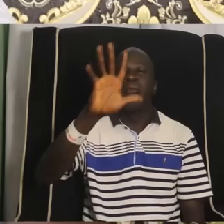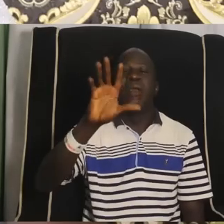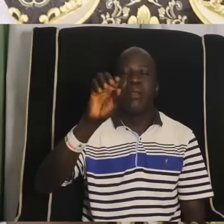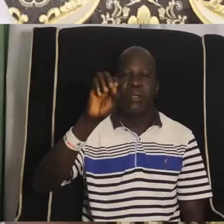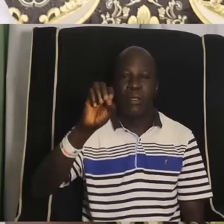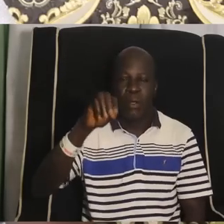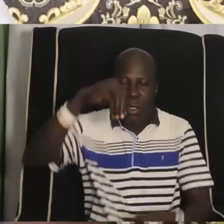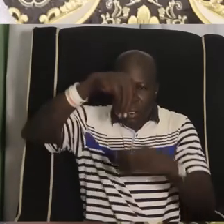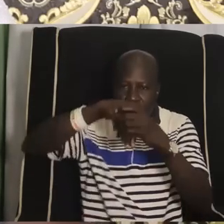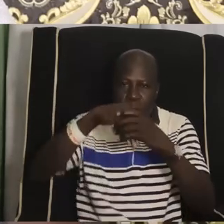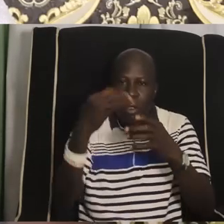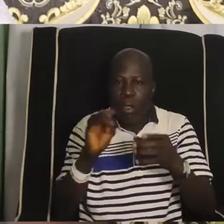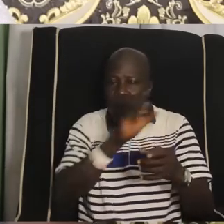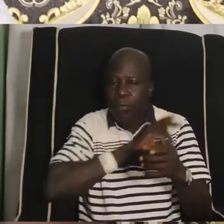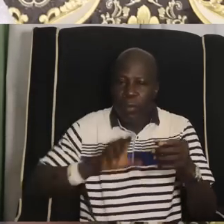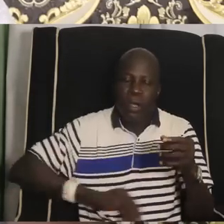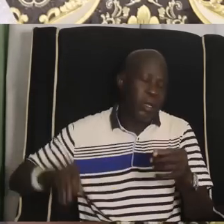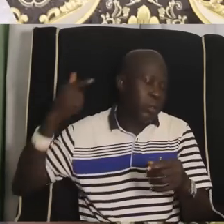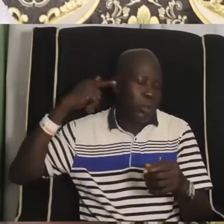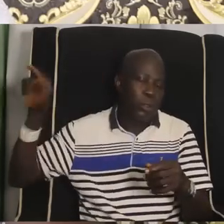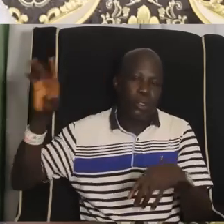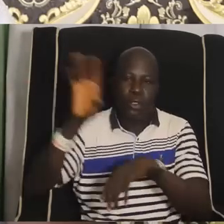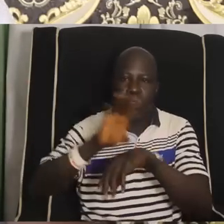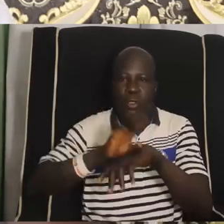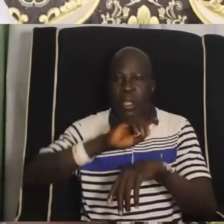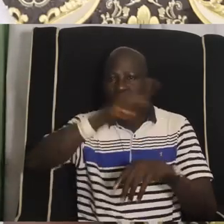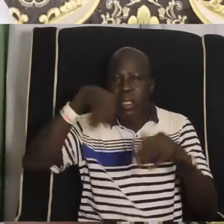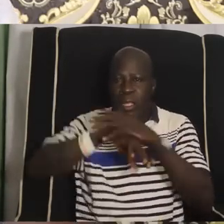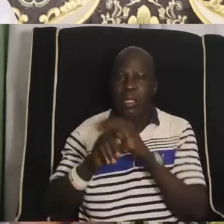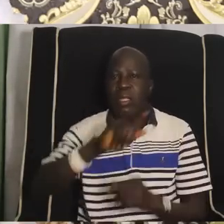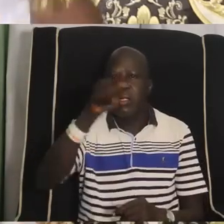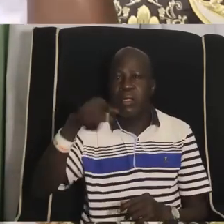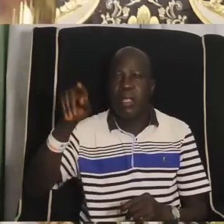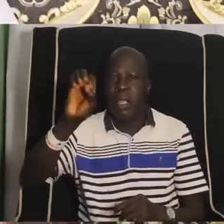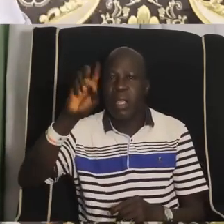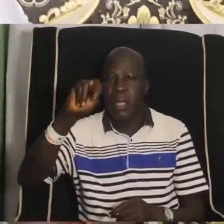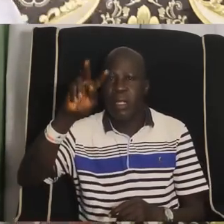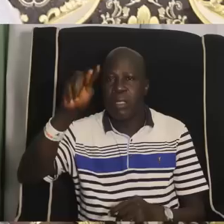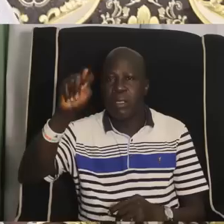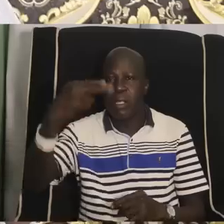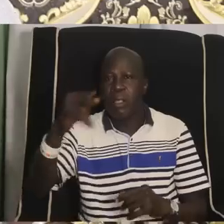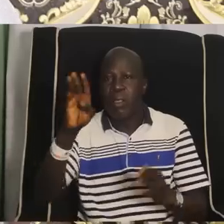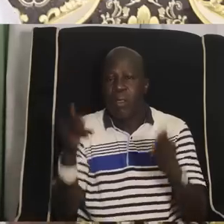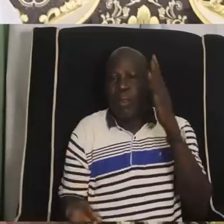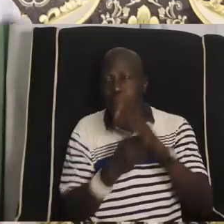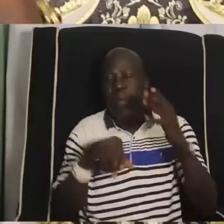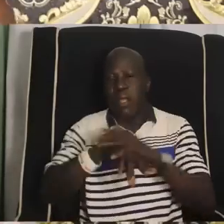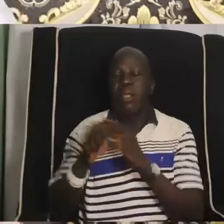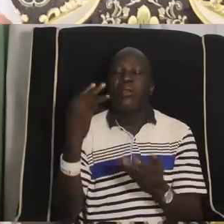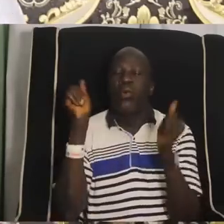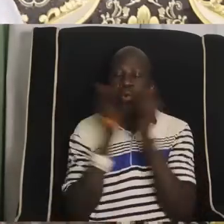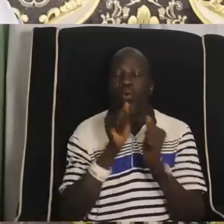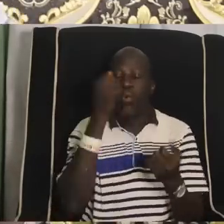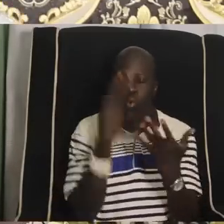101 52 98 950. Seed of Christ Body Church, no magbojade, ni Zenith Bank, no Kojis Omari Anuba. Amen. You the Dara